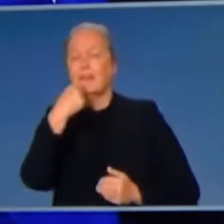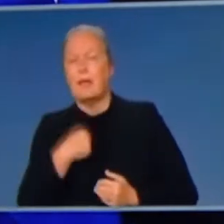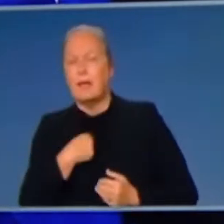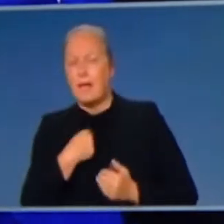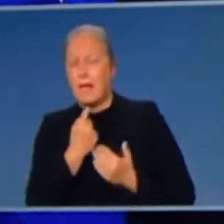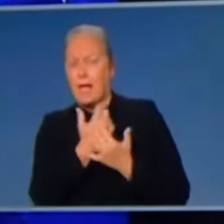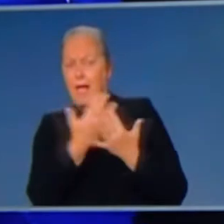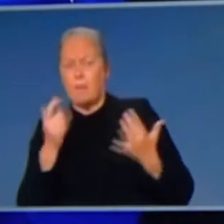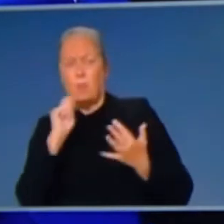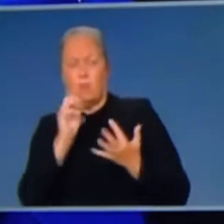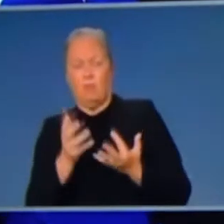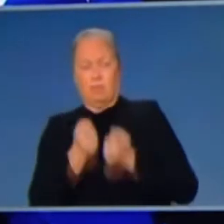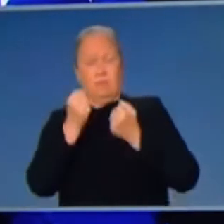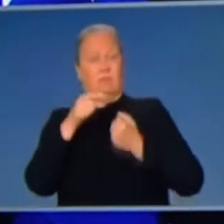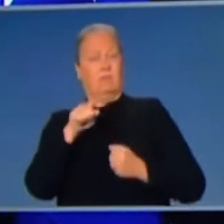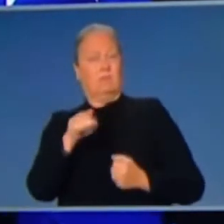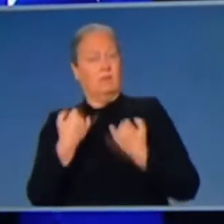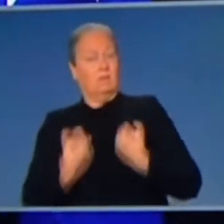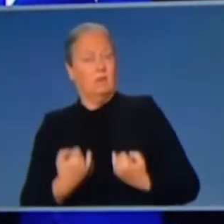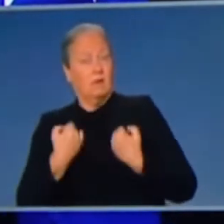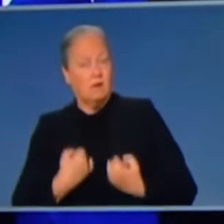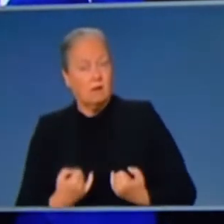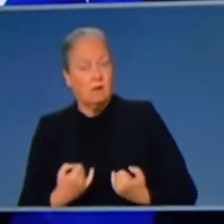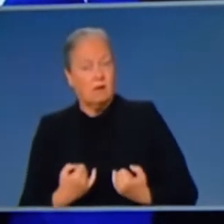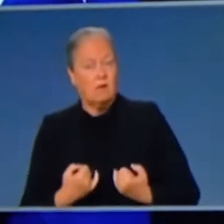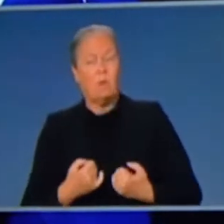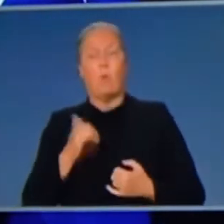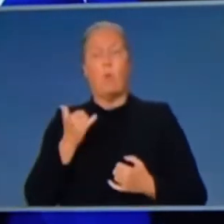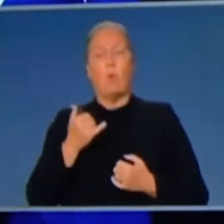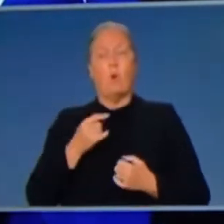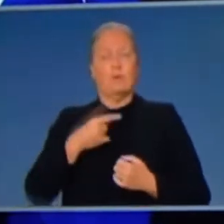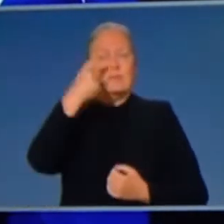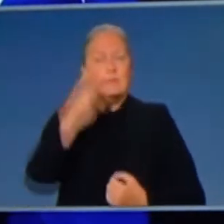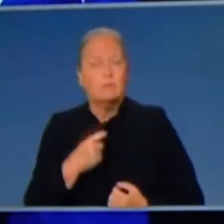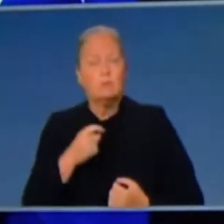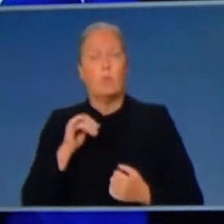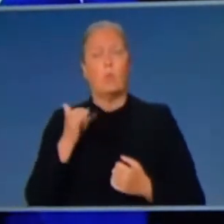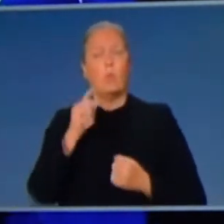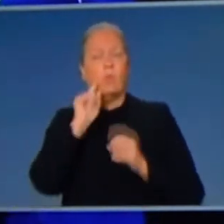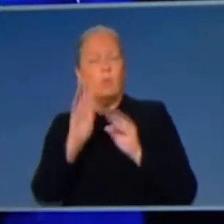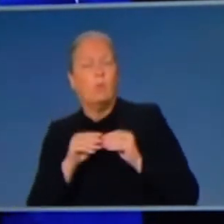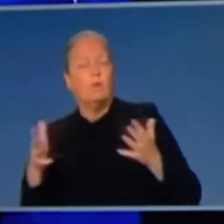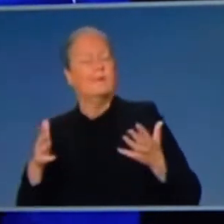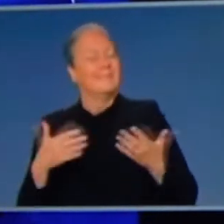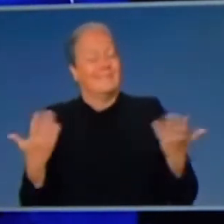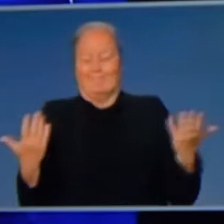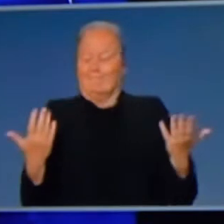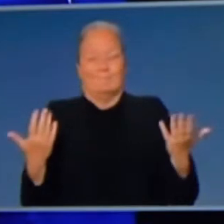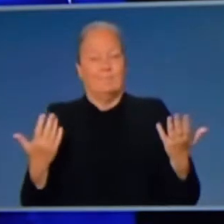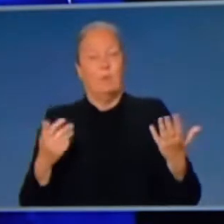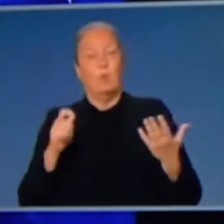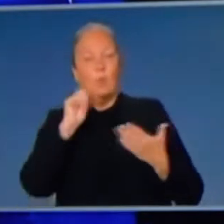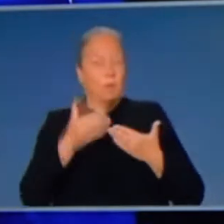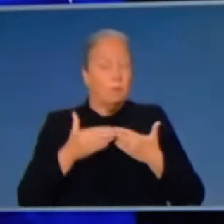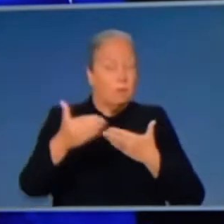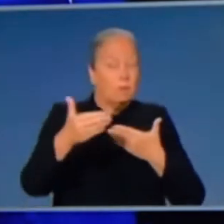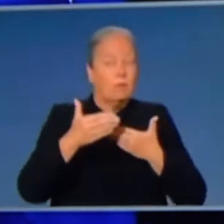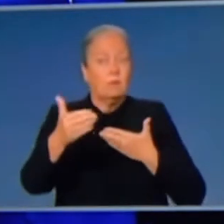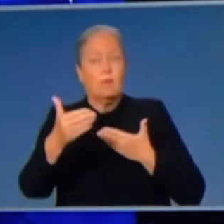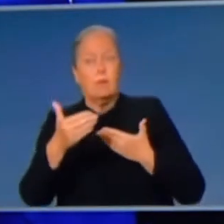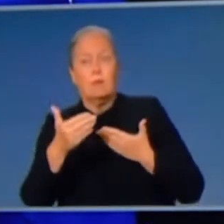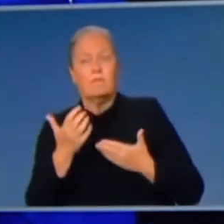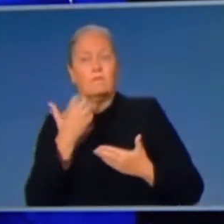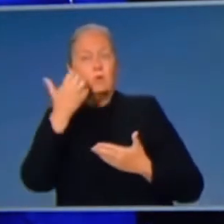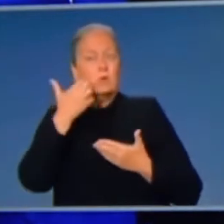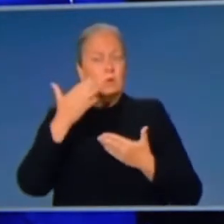how many may succumb to that virus, or how long it will last in Australia.